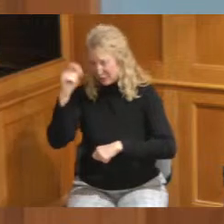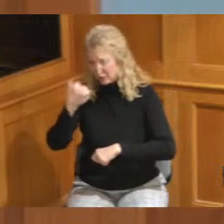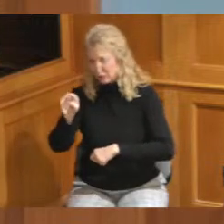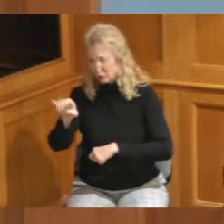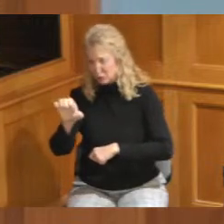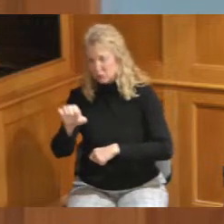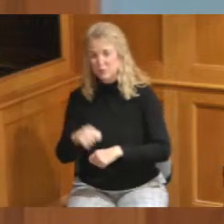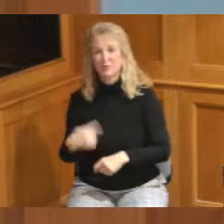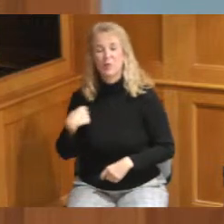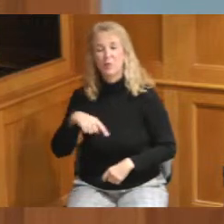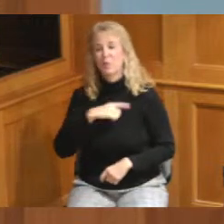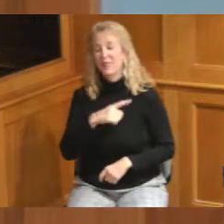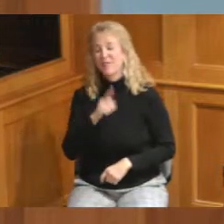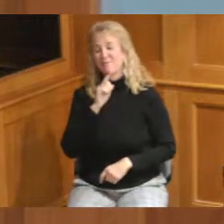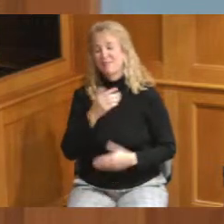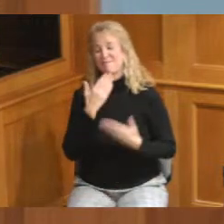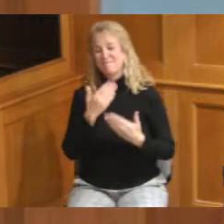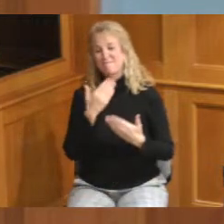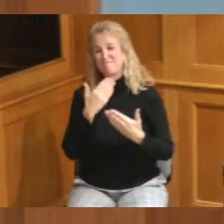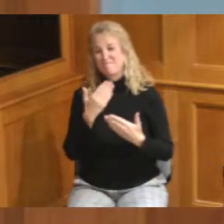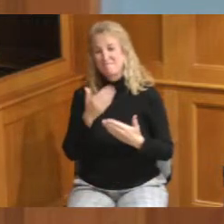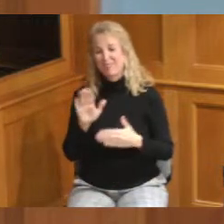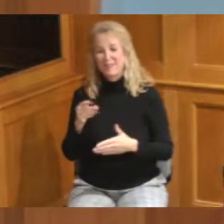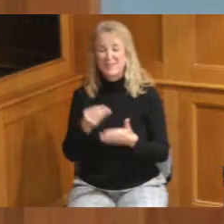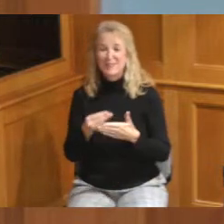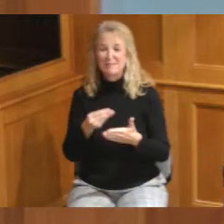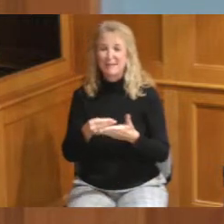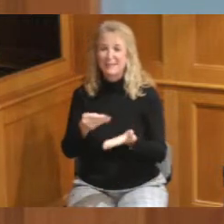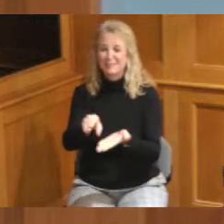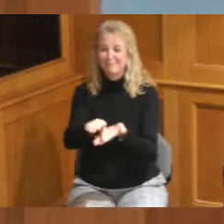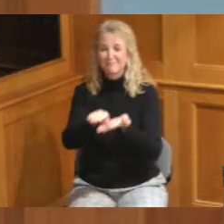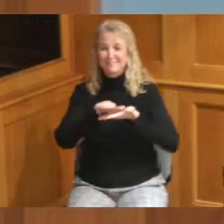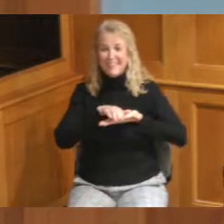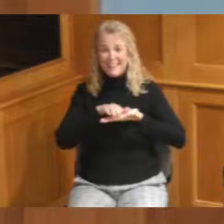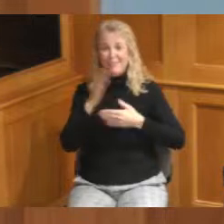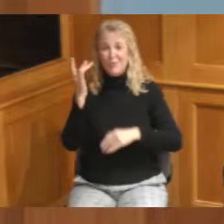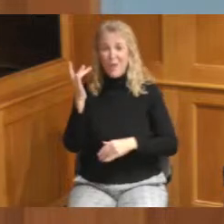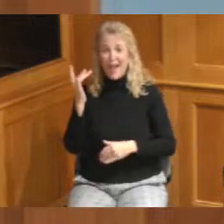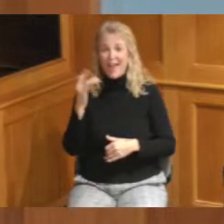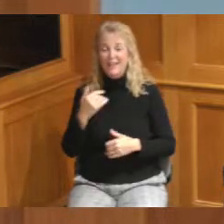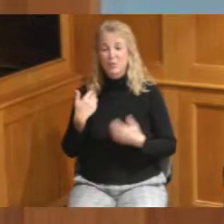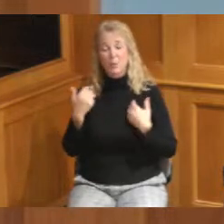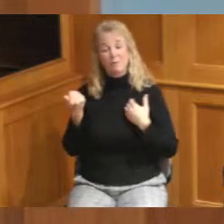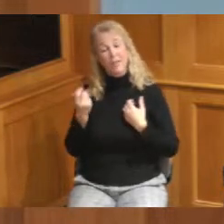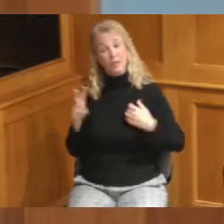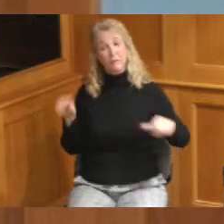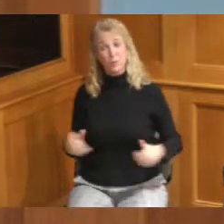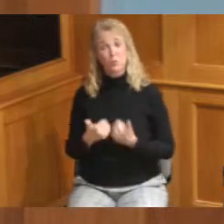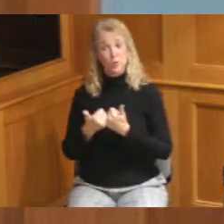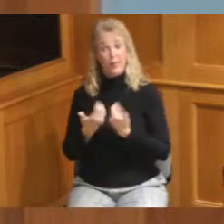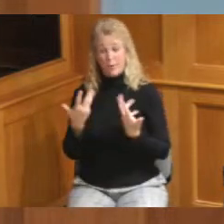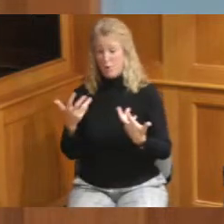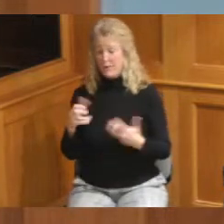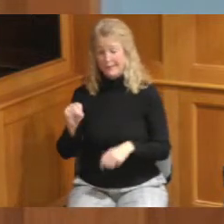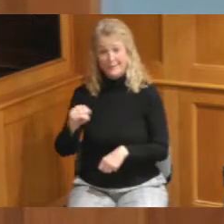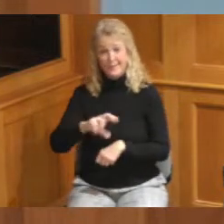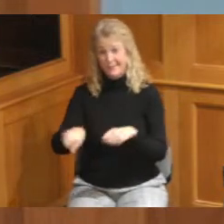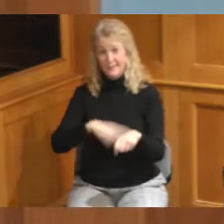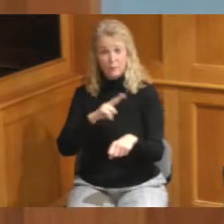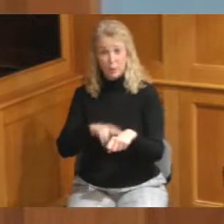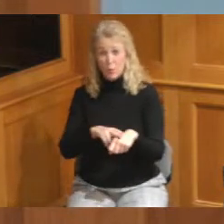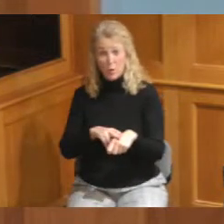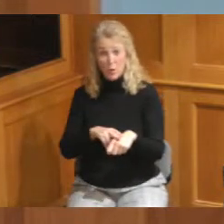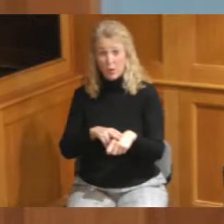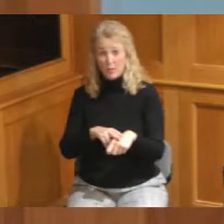So we are just grateful to even be the recipients of the money, because we have had a few challenges just with everything that's happening within